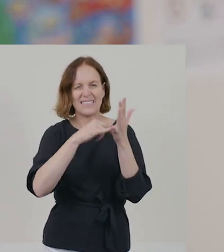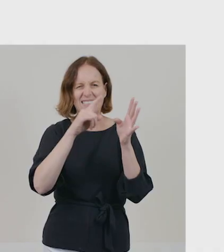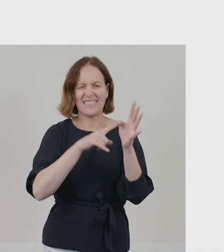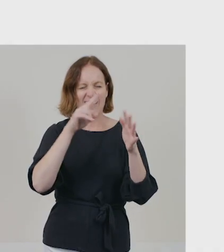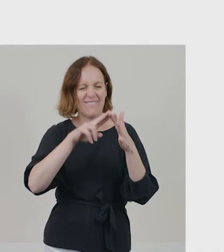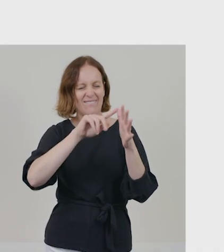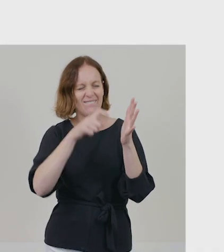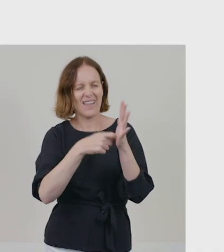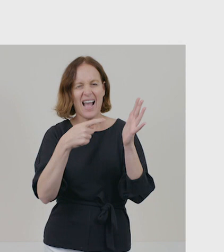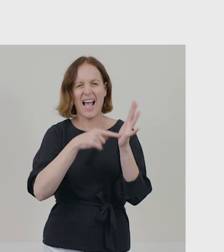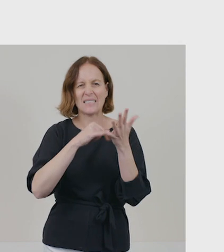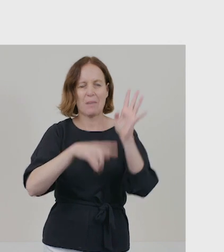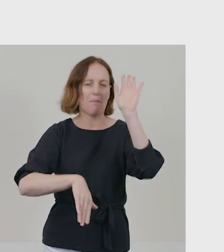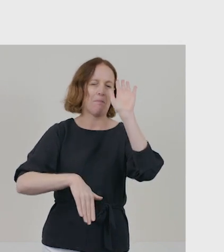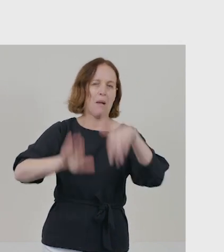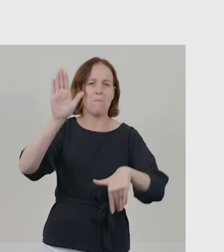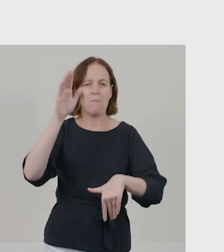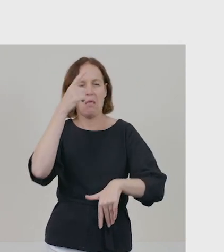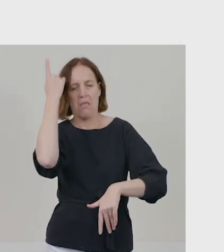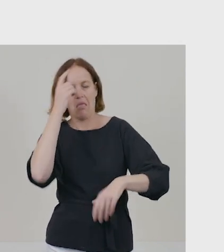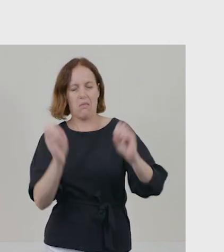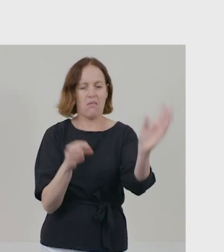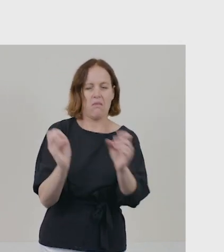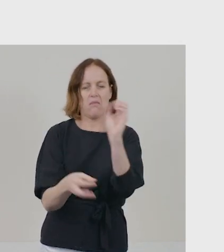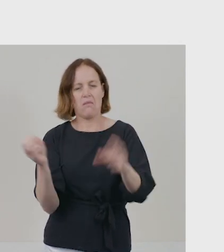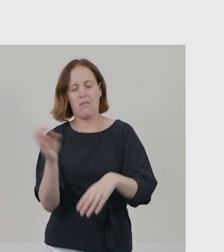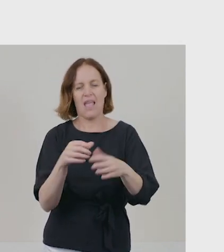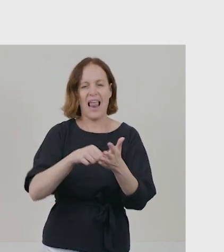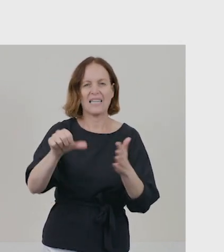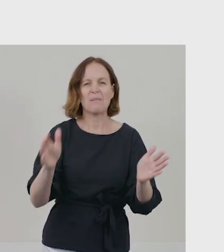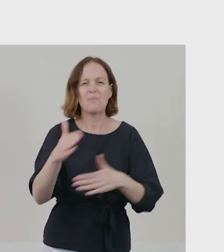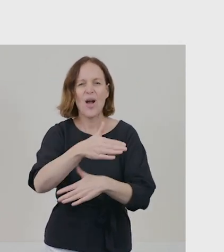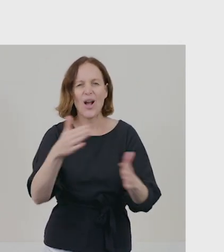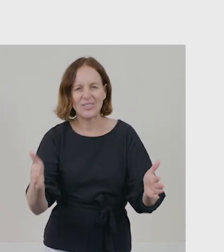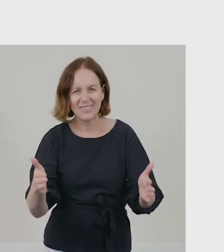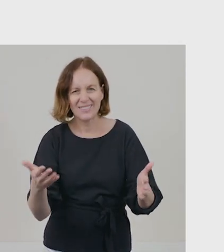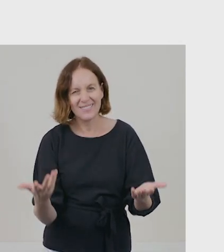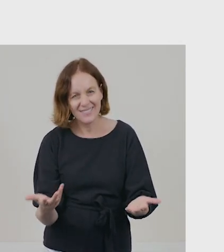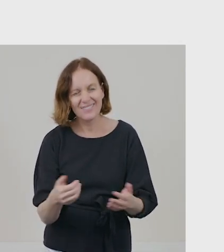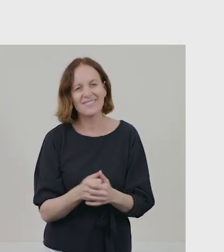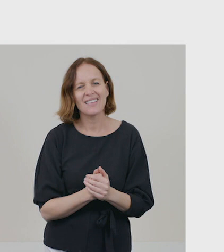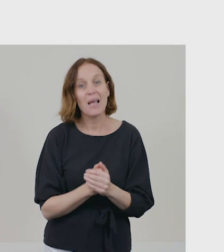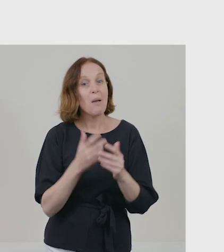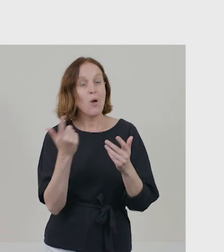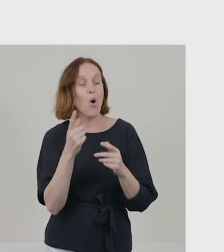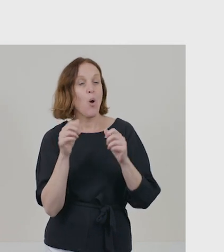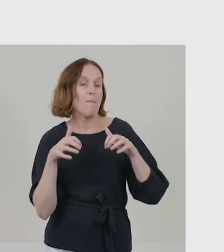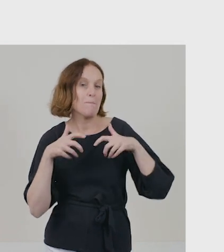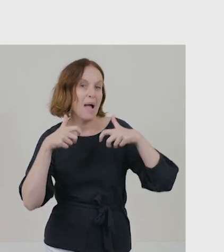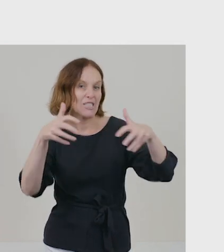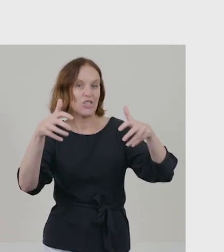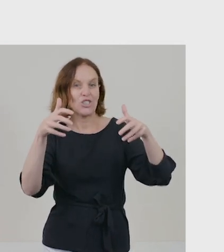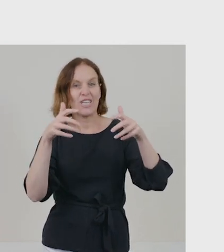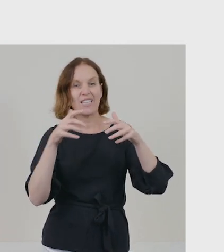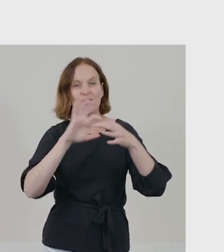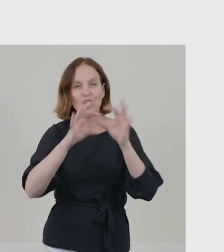box. These are usually homemade. Some are models of the actual house, or magical